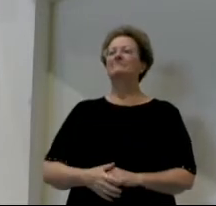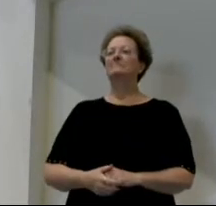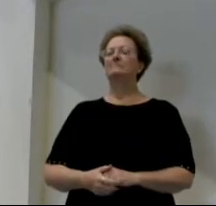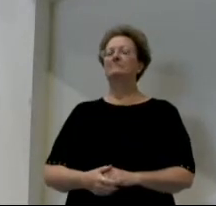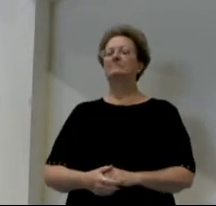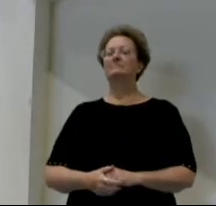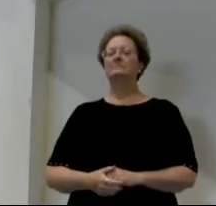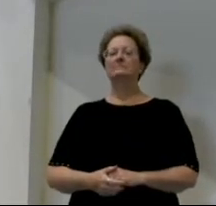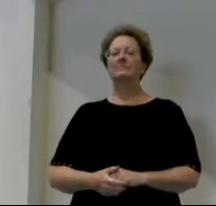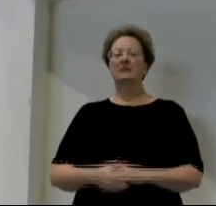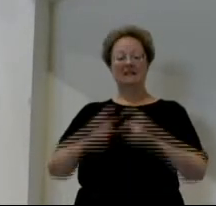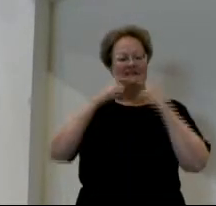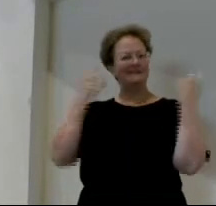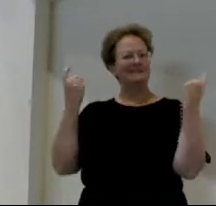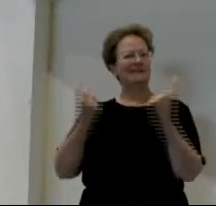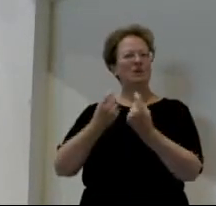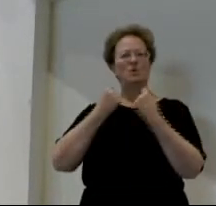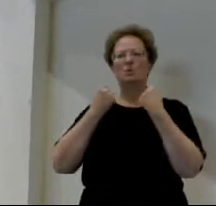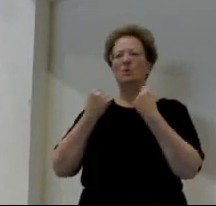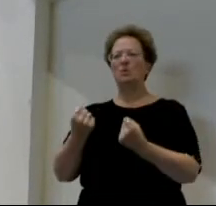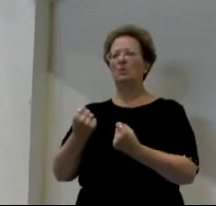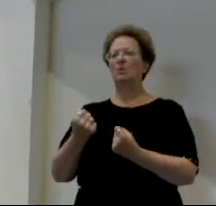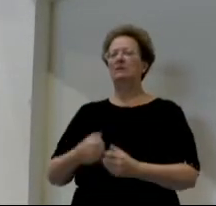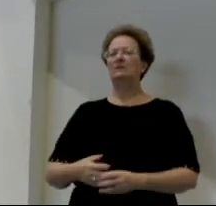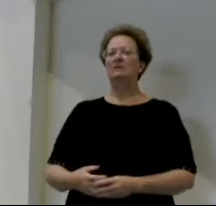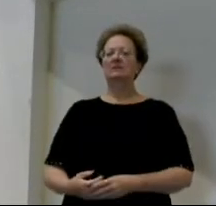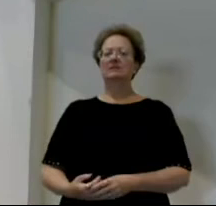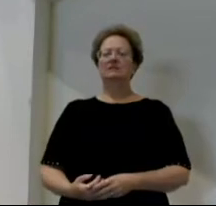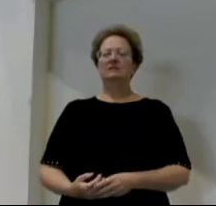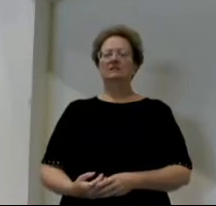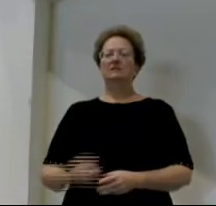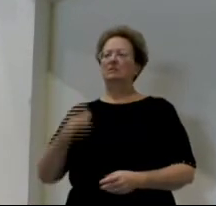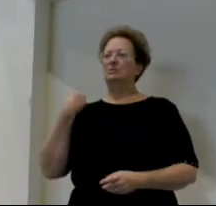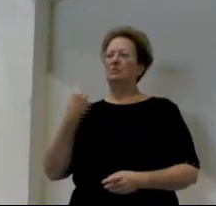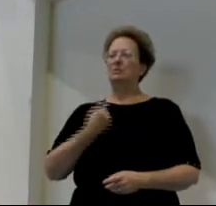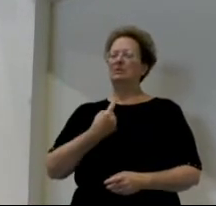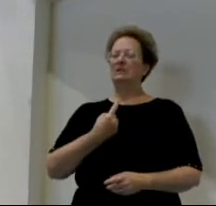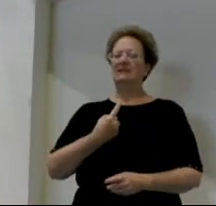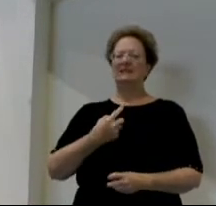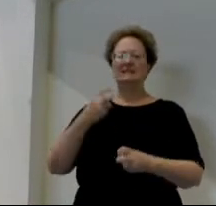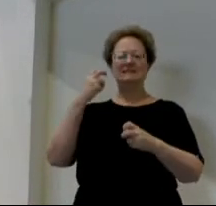The power of sin is greater than the power of our personal resolve.